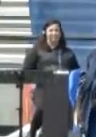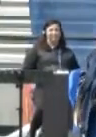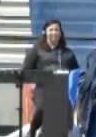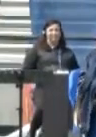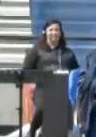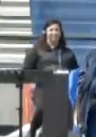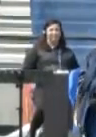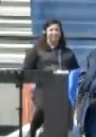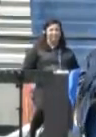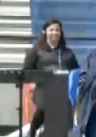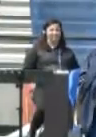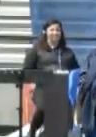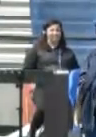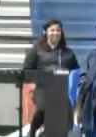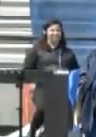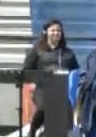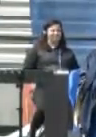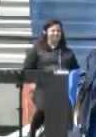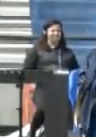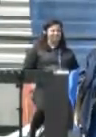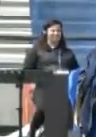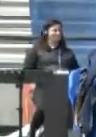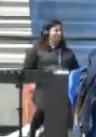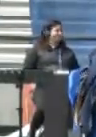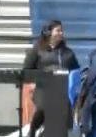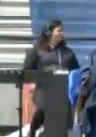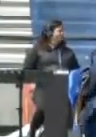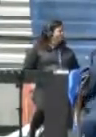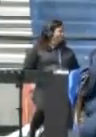okay. Got me one more time? Appreciate you.